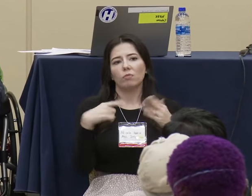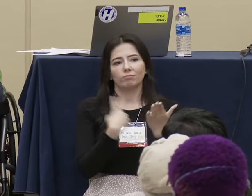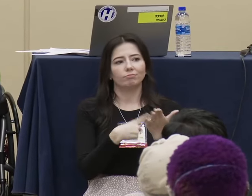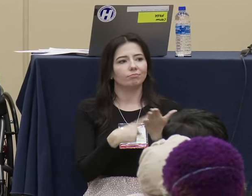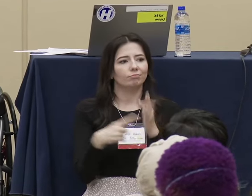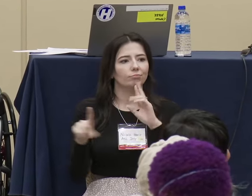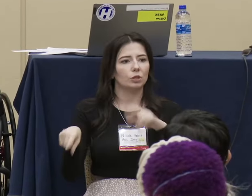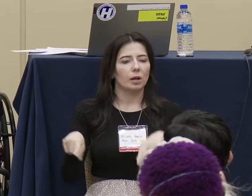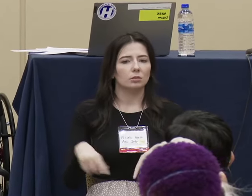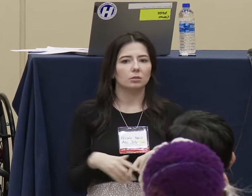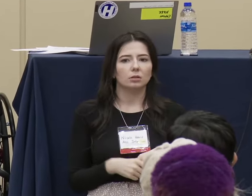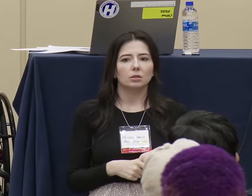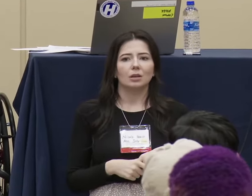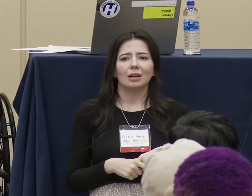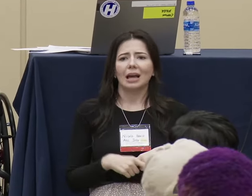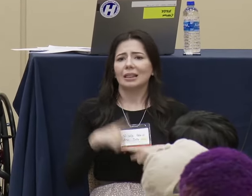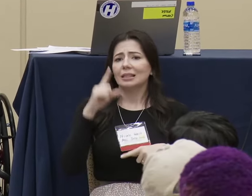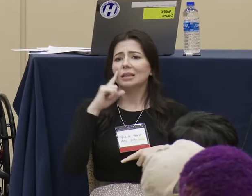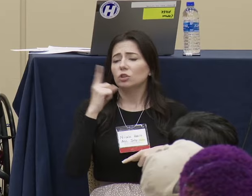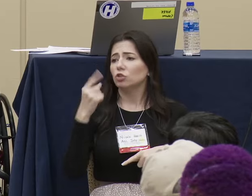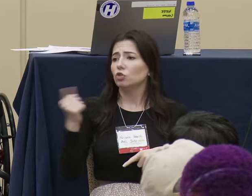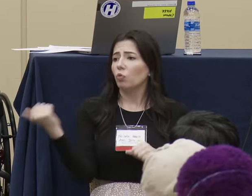think you all put a lot of,